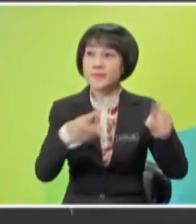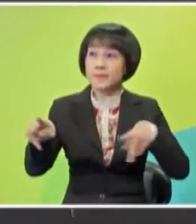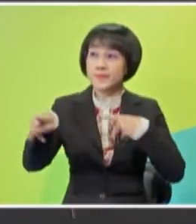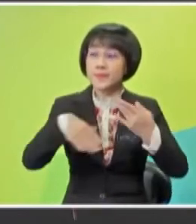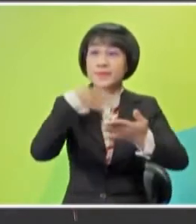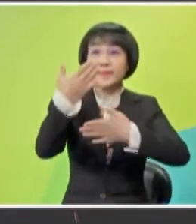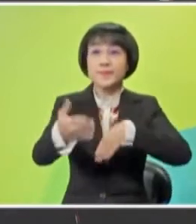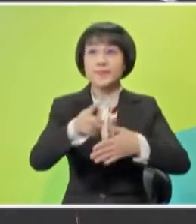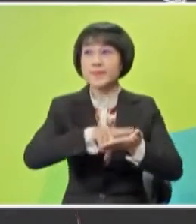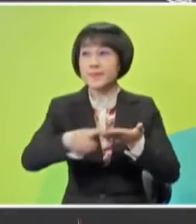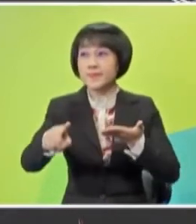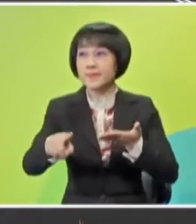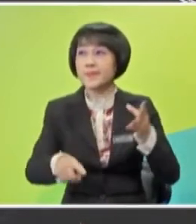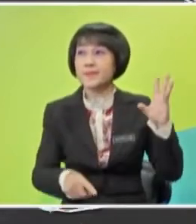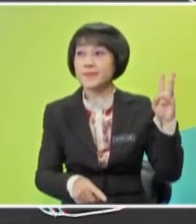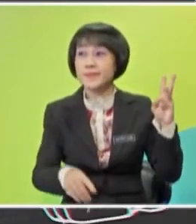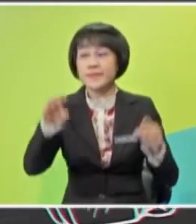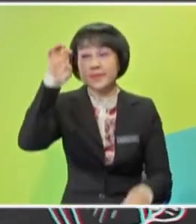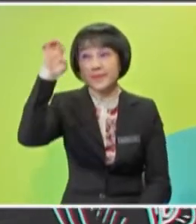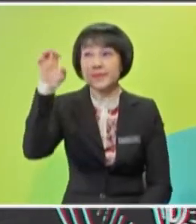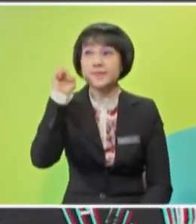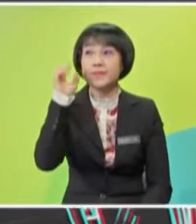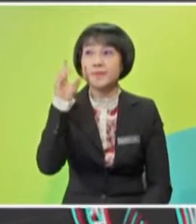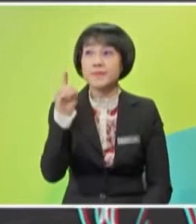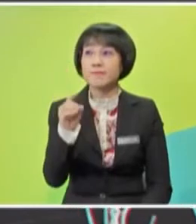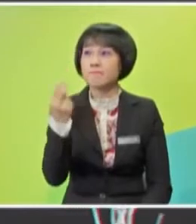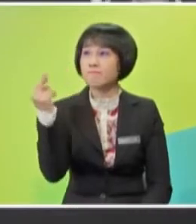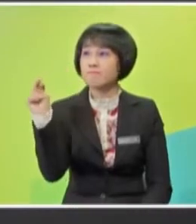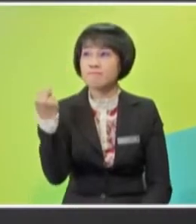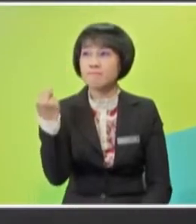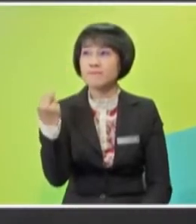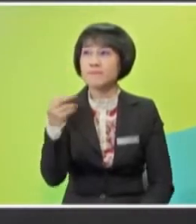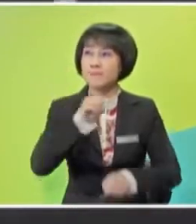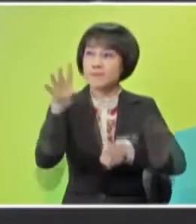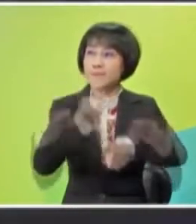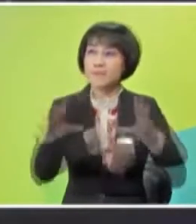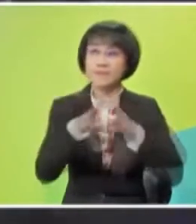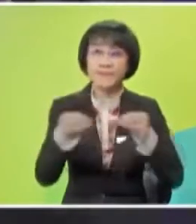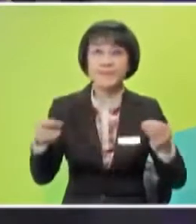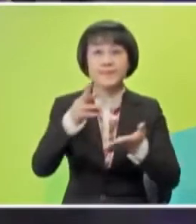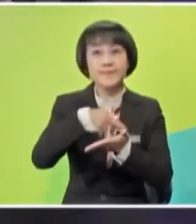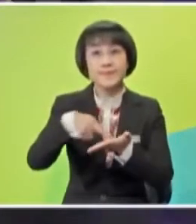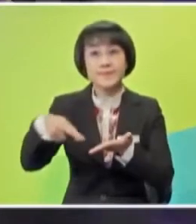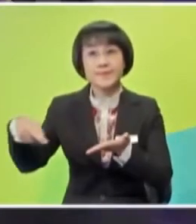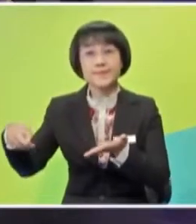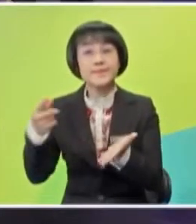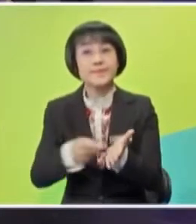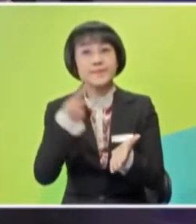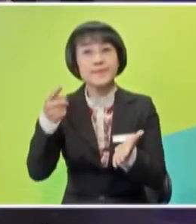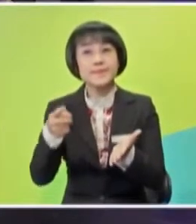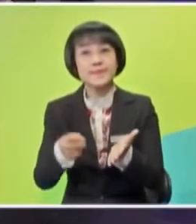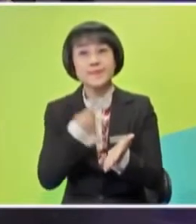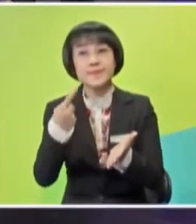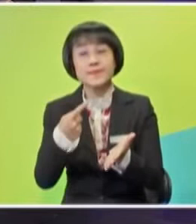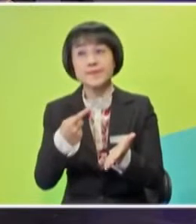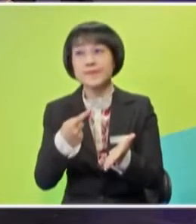week? 6. He shouldn't waste so much time playing video games all day. Sometimes